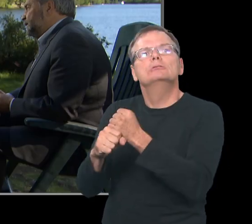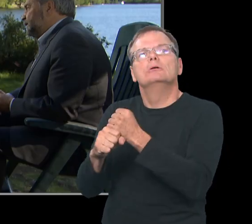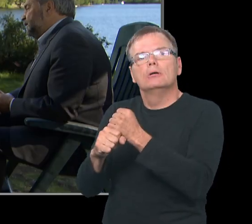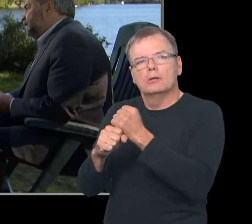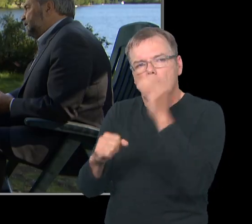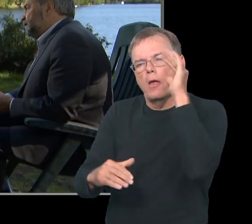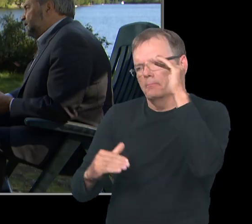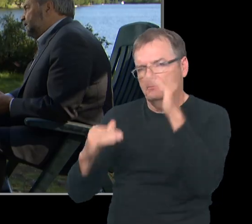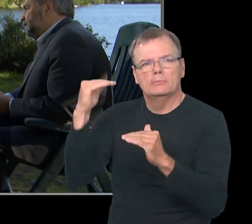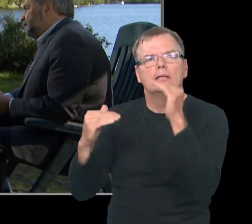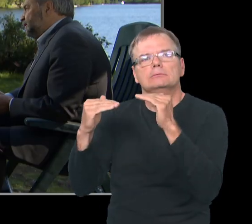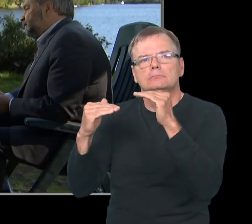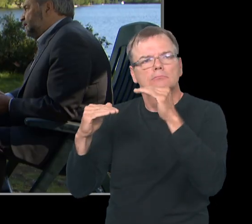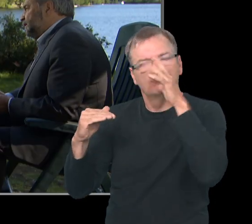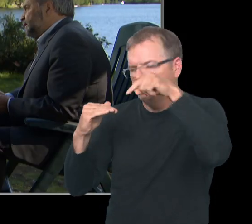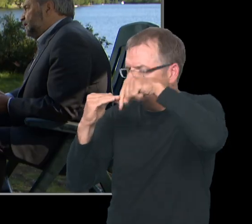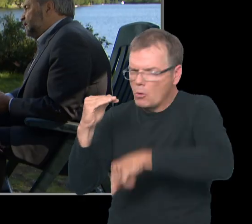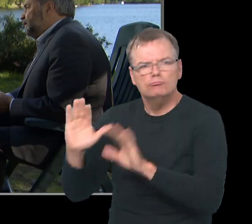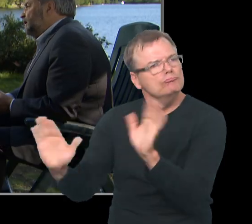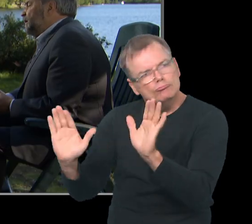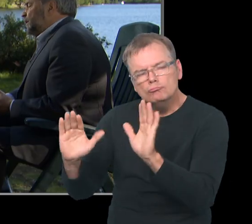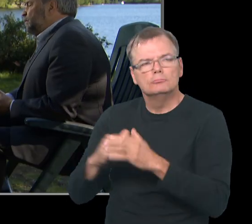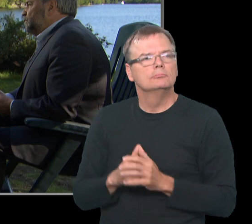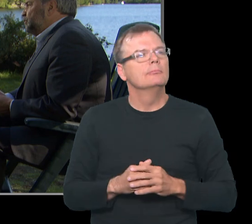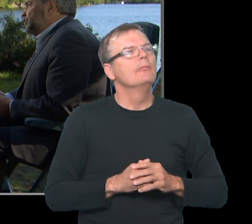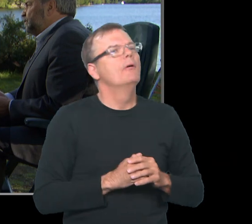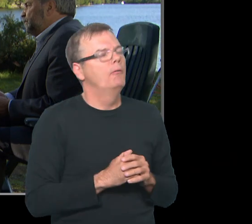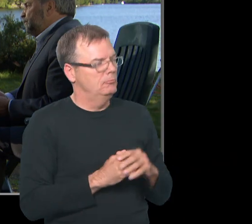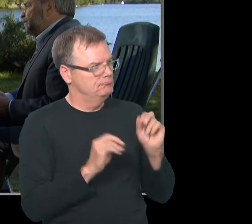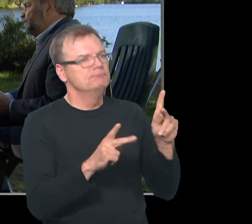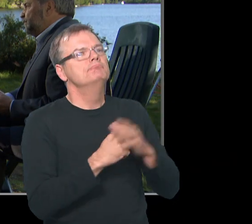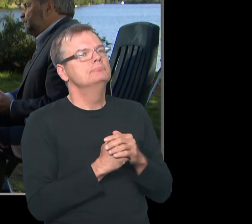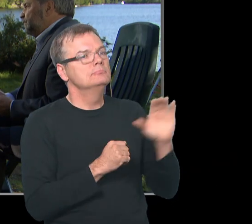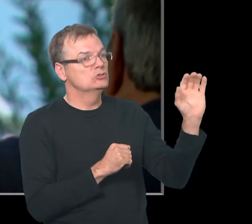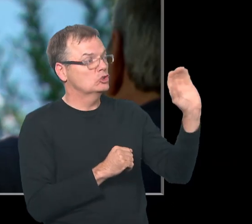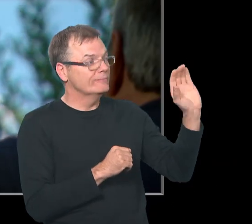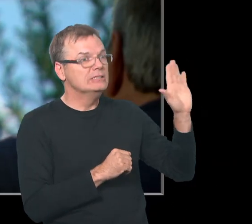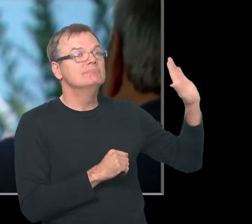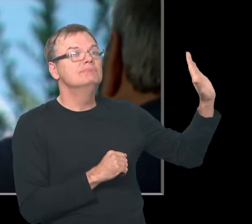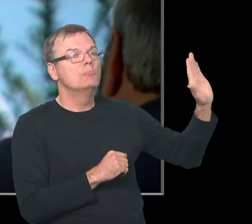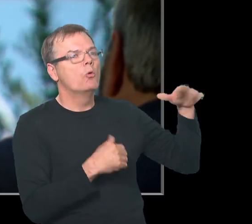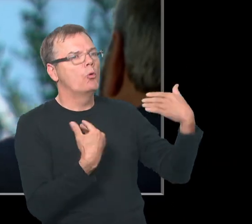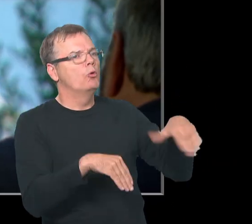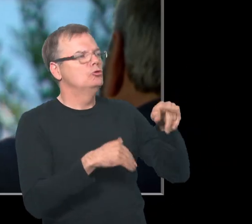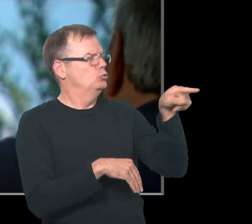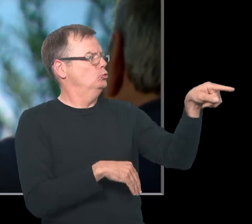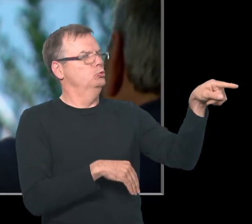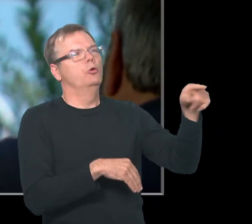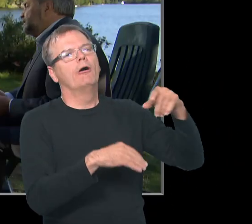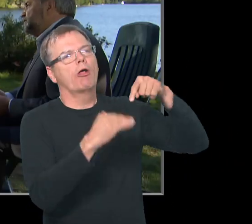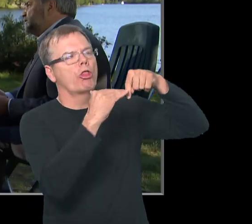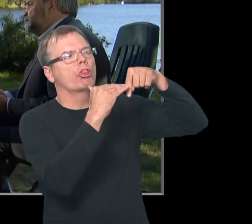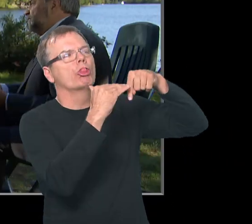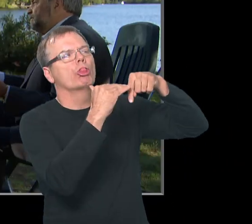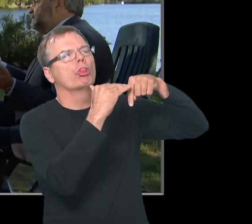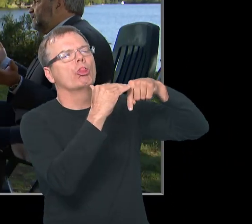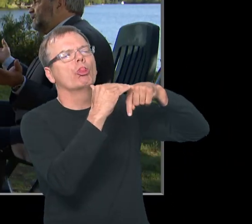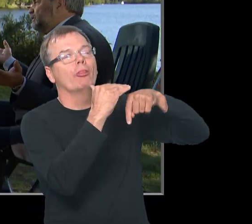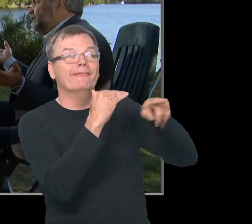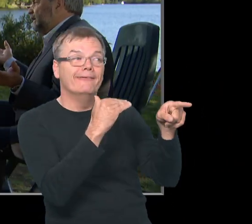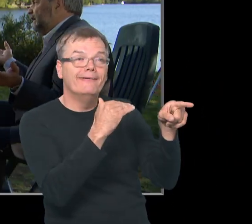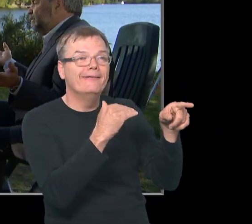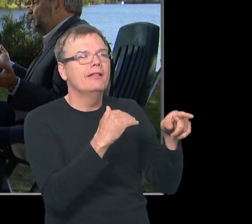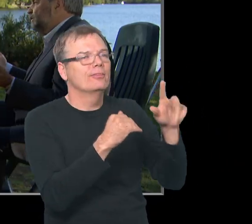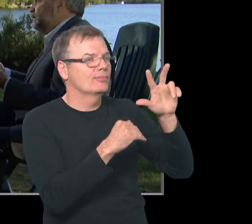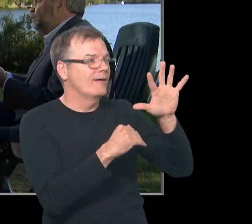Conservatives suggest that you're the black hole, as they describe it, for the sure. NDP is $35 billion at sure. least. It's just stuff